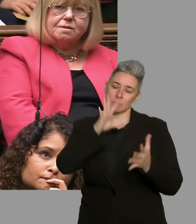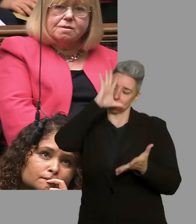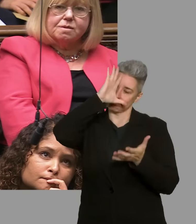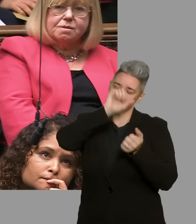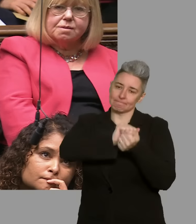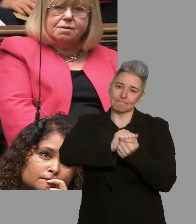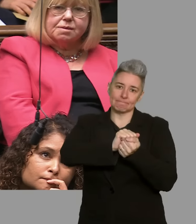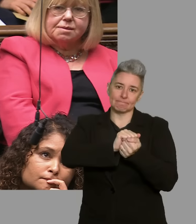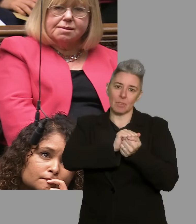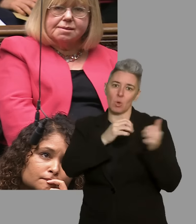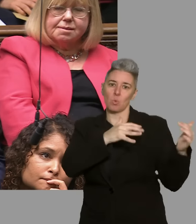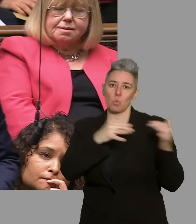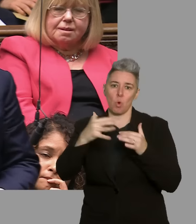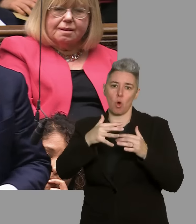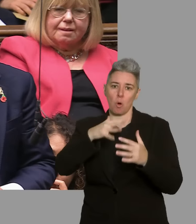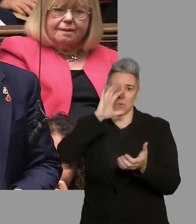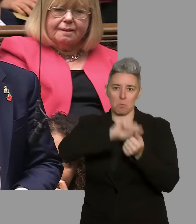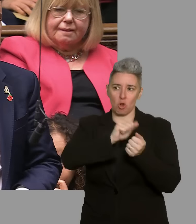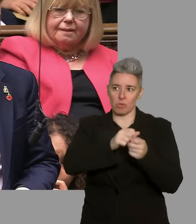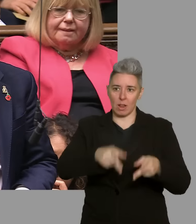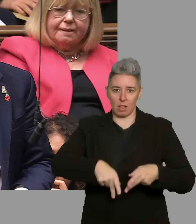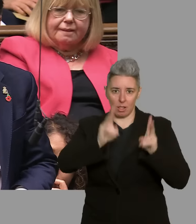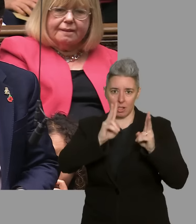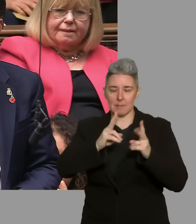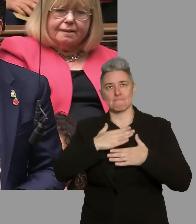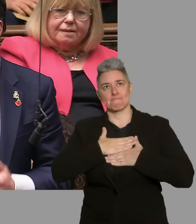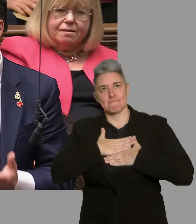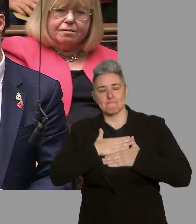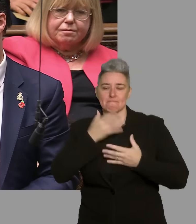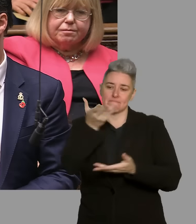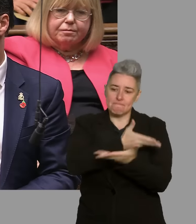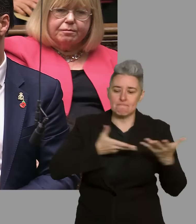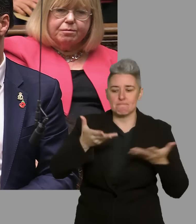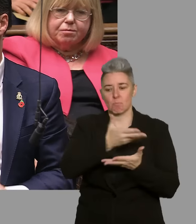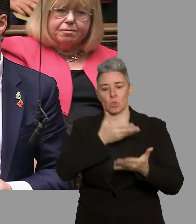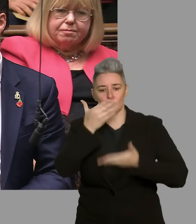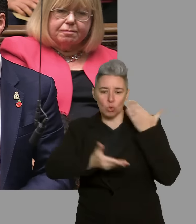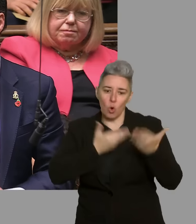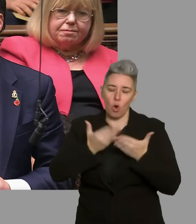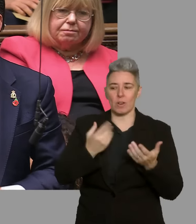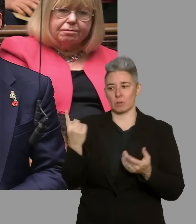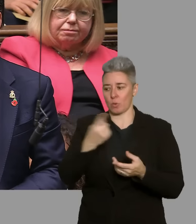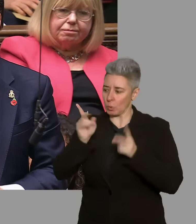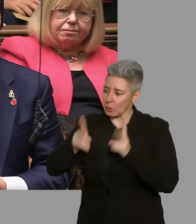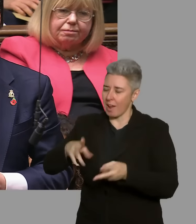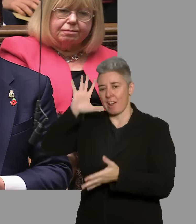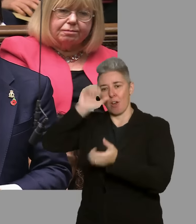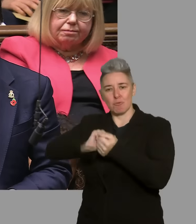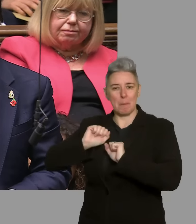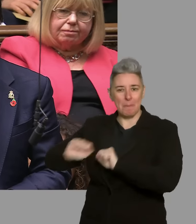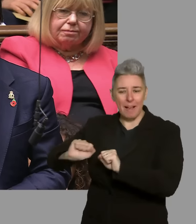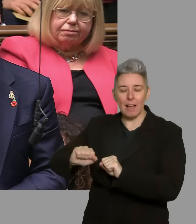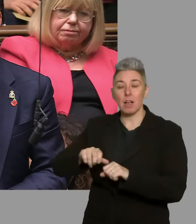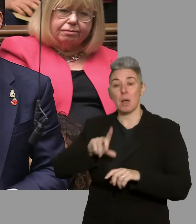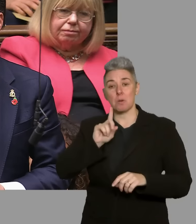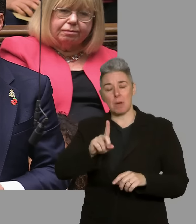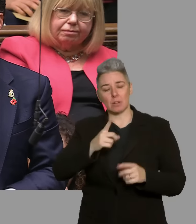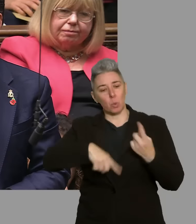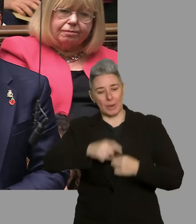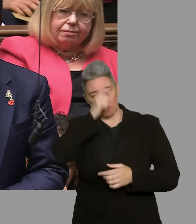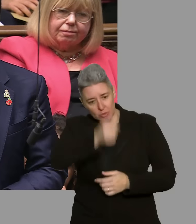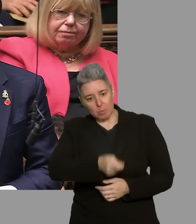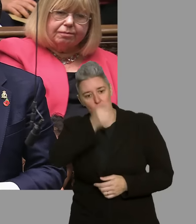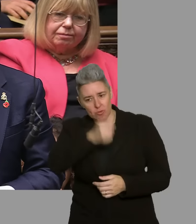veterans deserve more than just our tributes. So will the Prime Minister commit to working with veterans